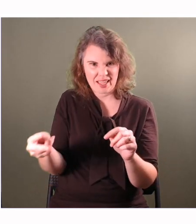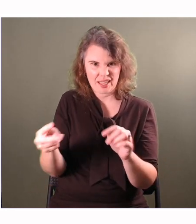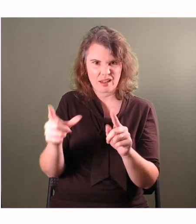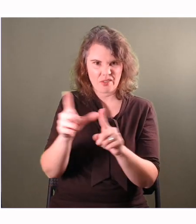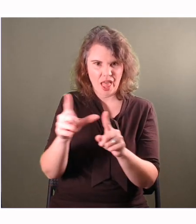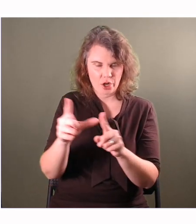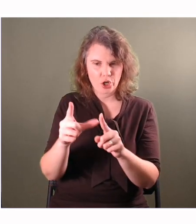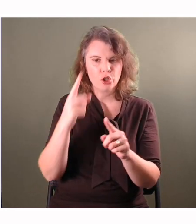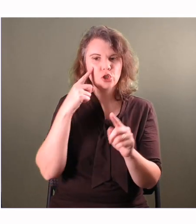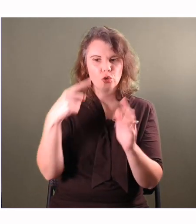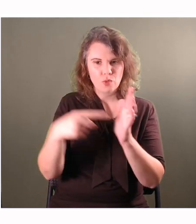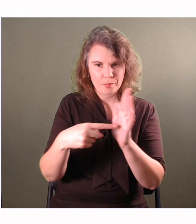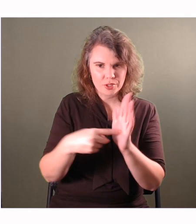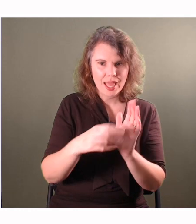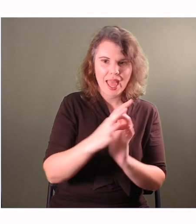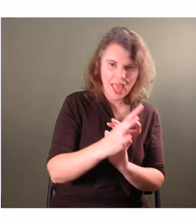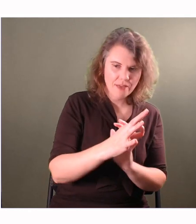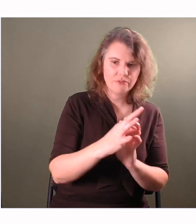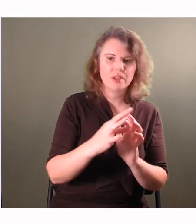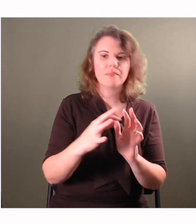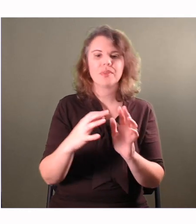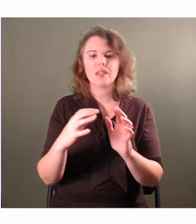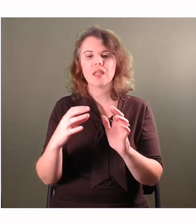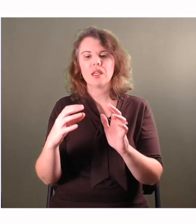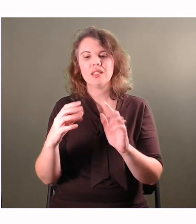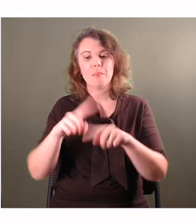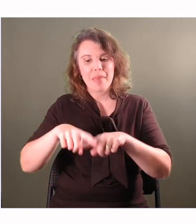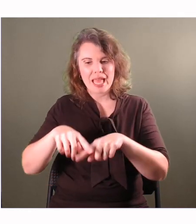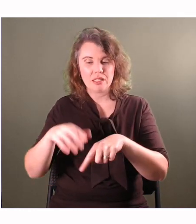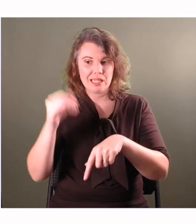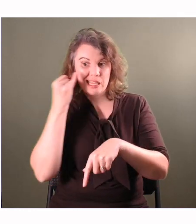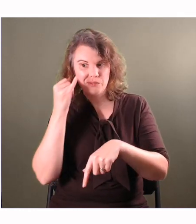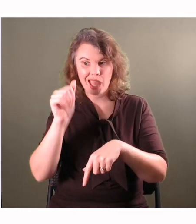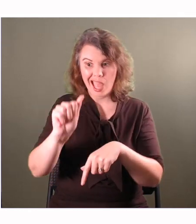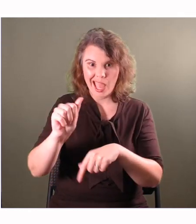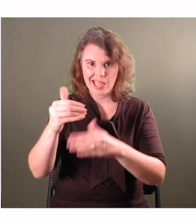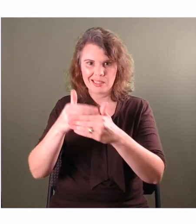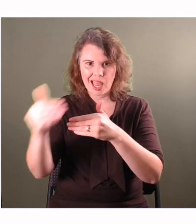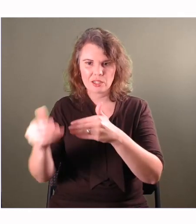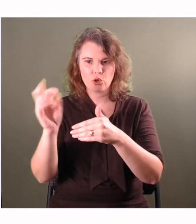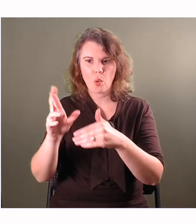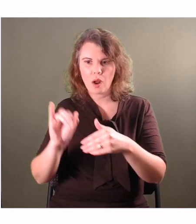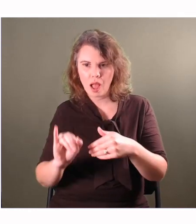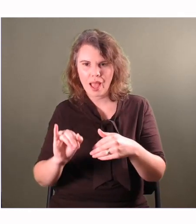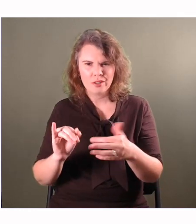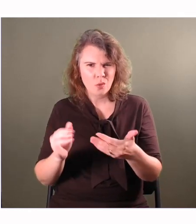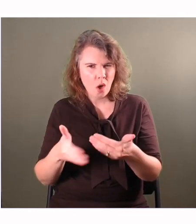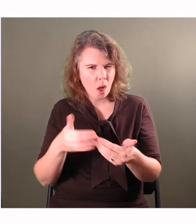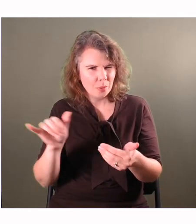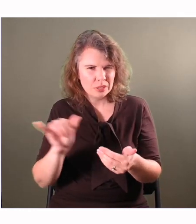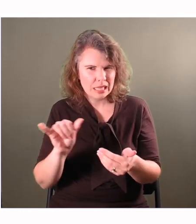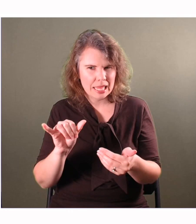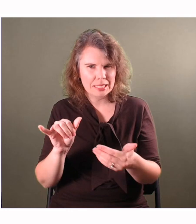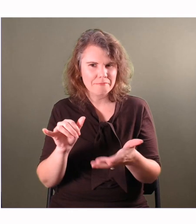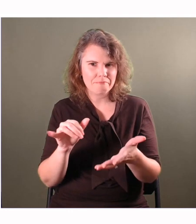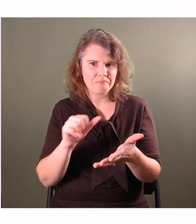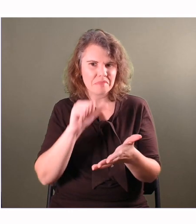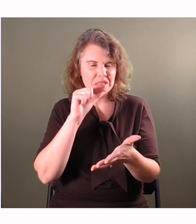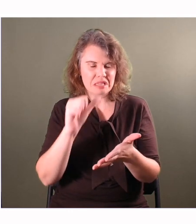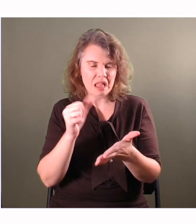represent the fact that F in the context of A. So it's kind of as if the hidden order rules aren't there.